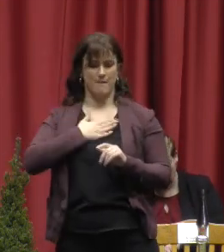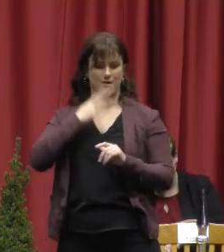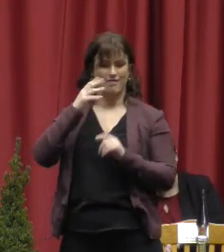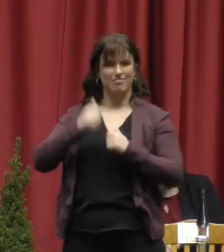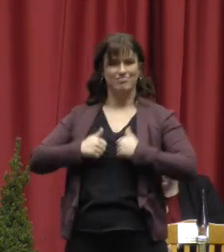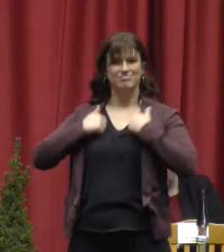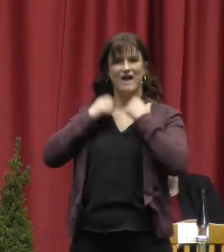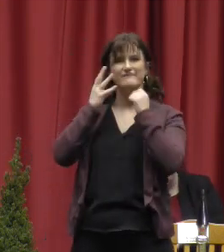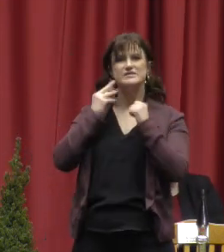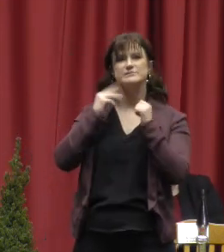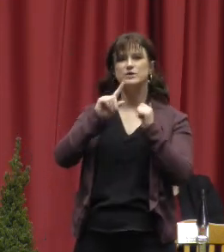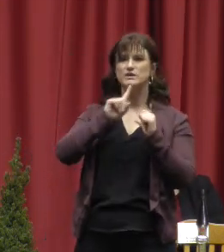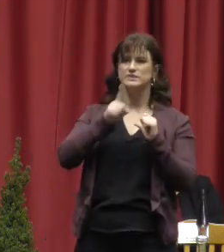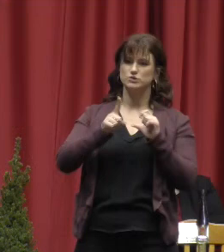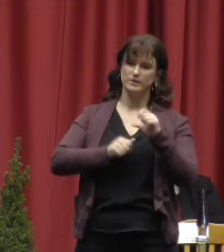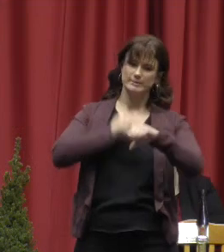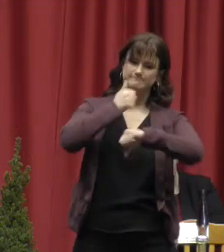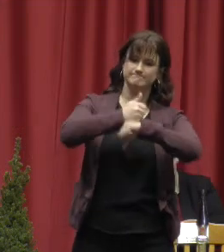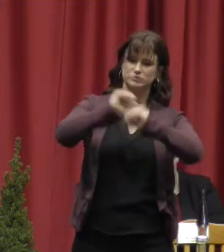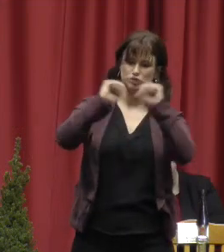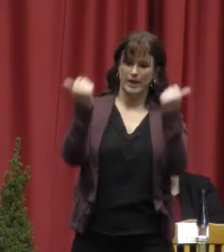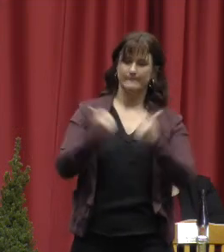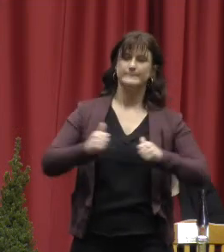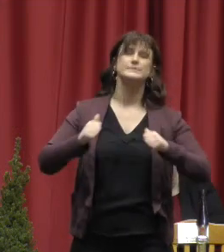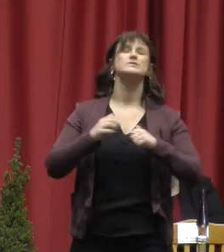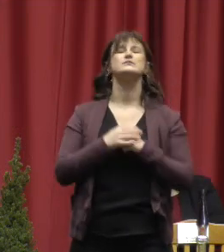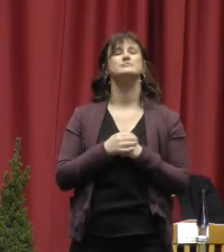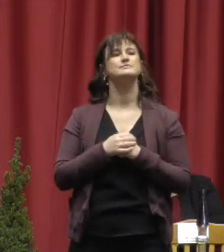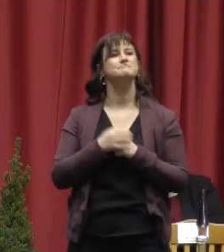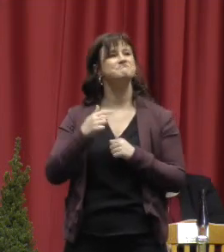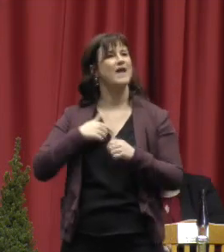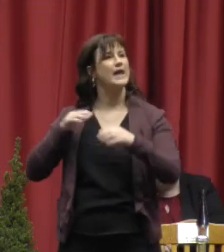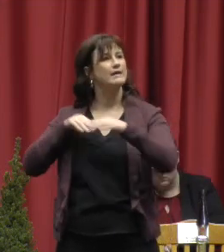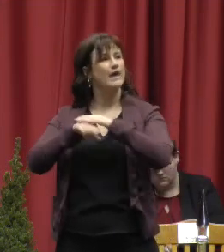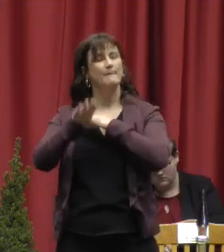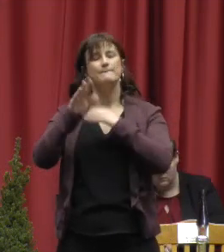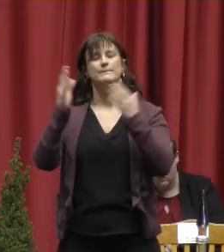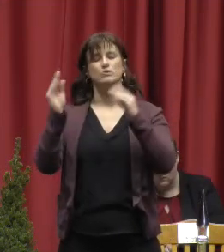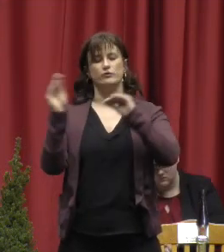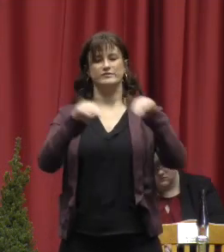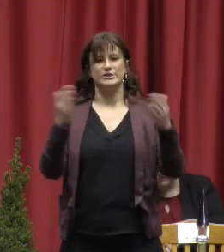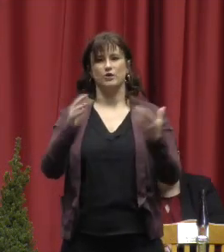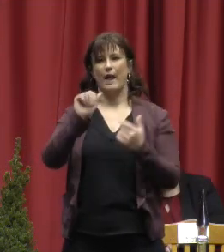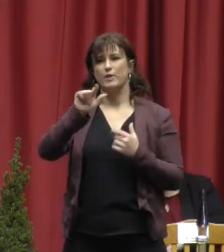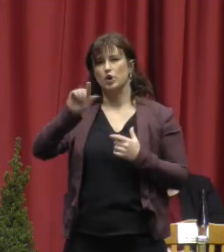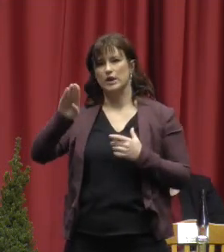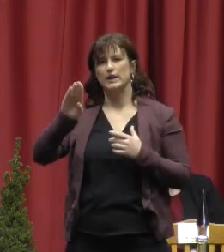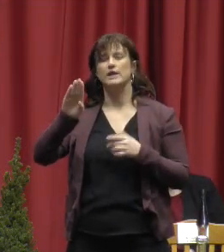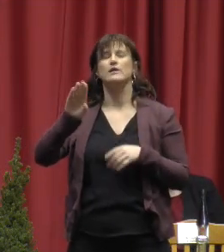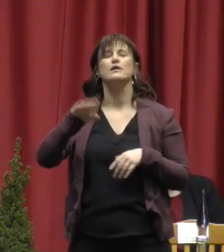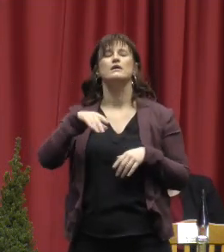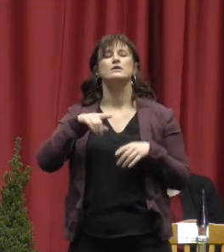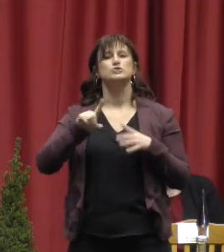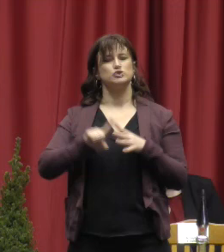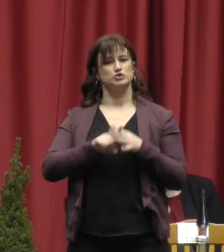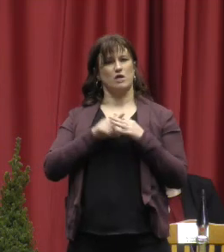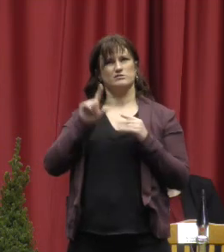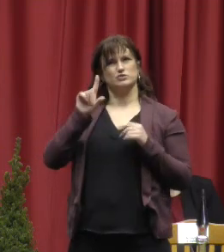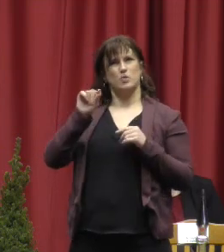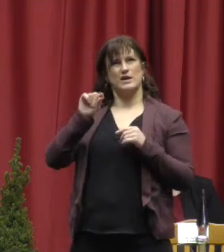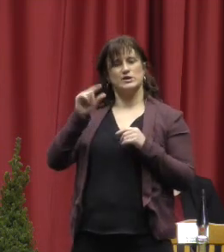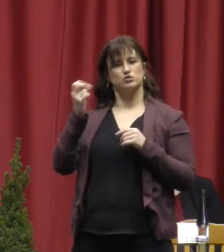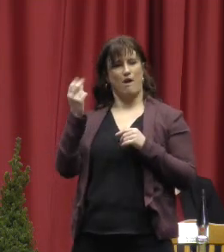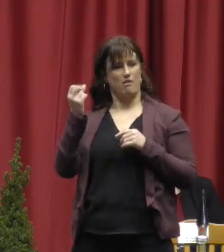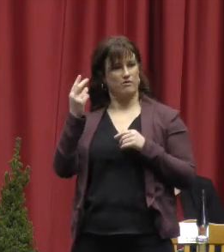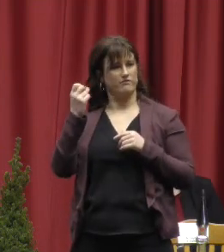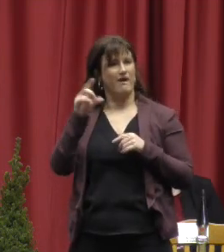what I value in a community. I came to Albuquerque in 2012 to start at UNM as a Regents Scholar, not really knowing what to